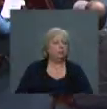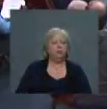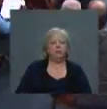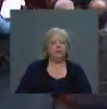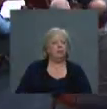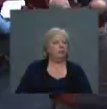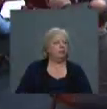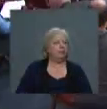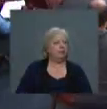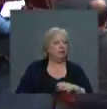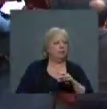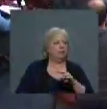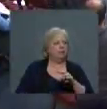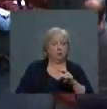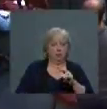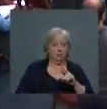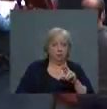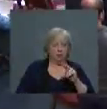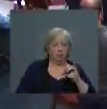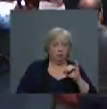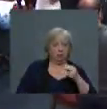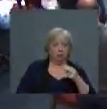Mr. Nichols.